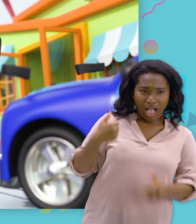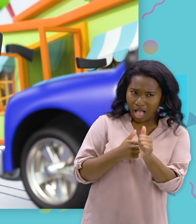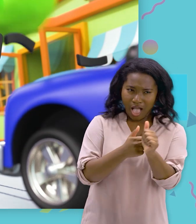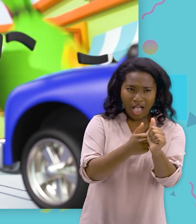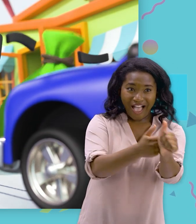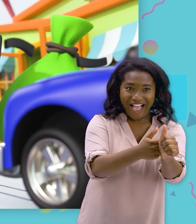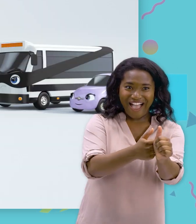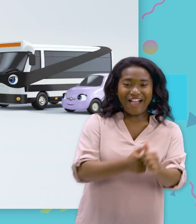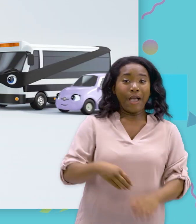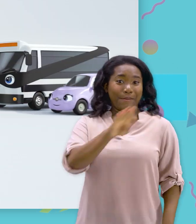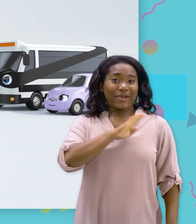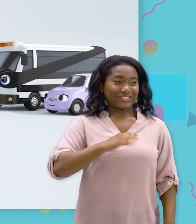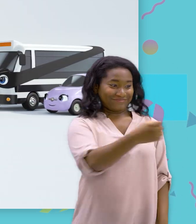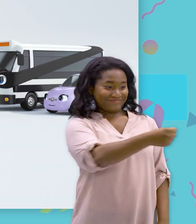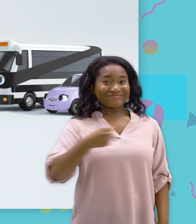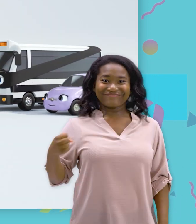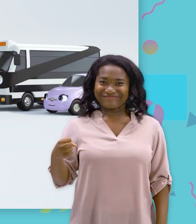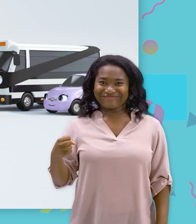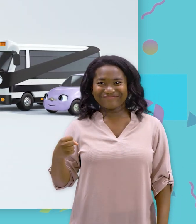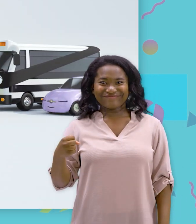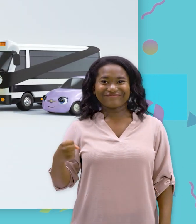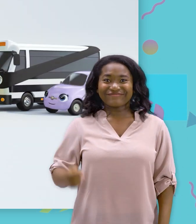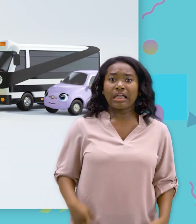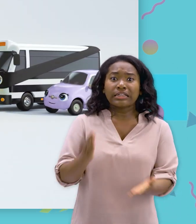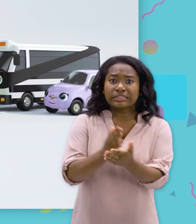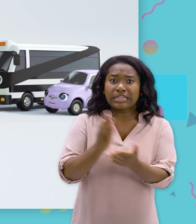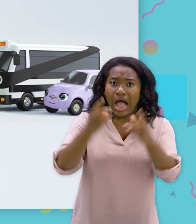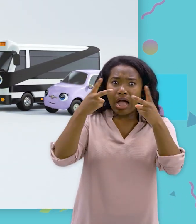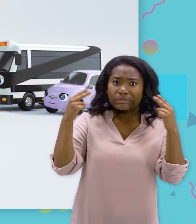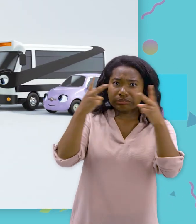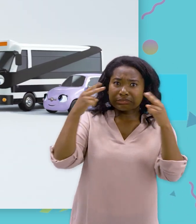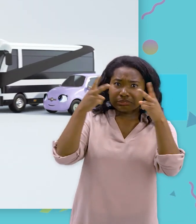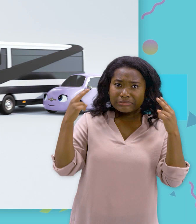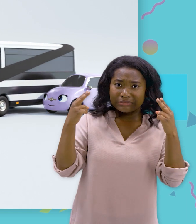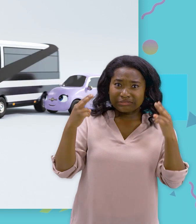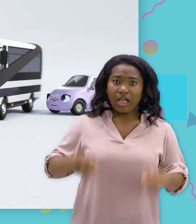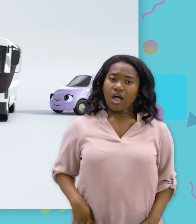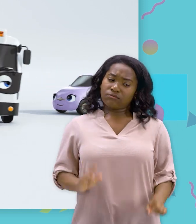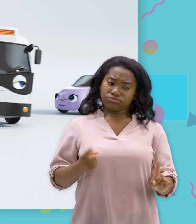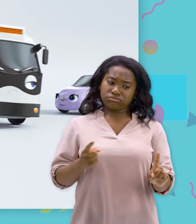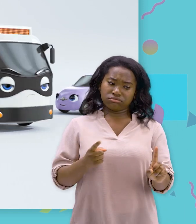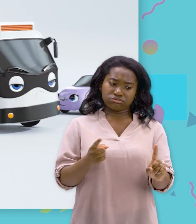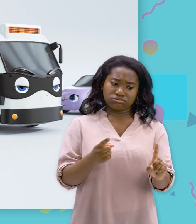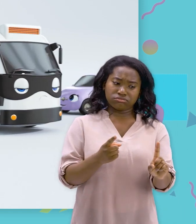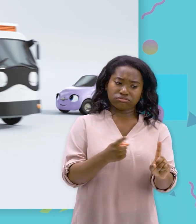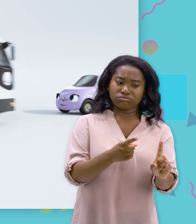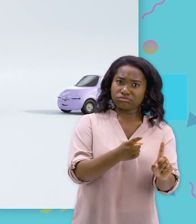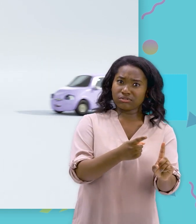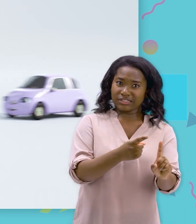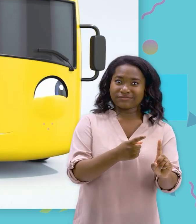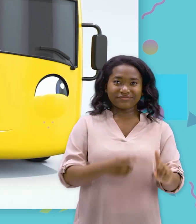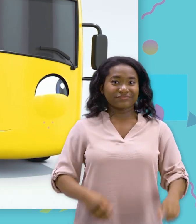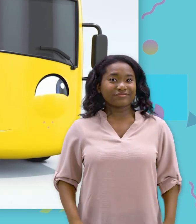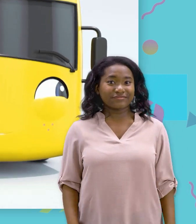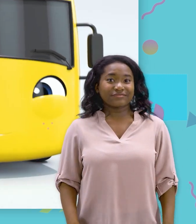trail. She got Buster out of jail. Stop, stop, Bandit. Right on your